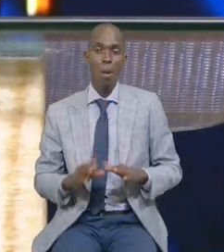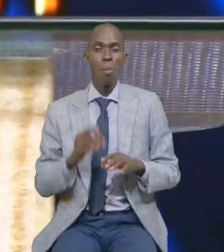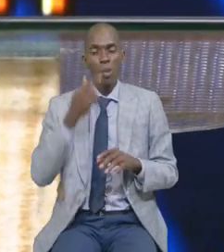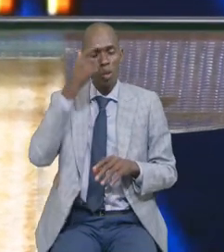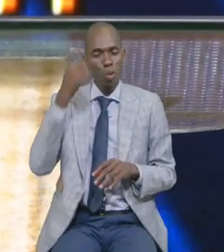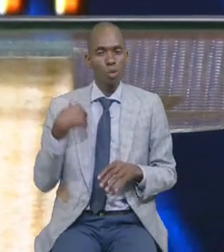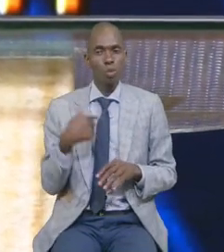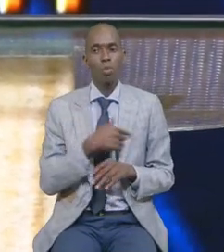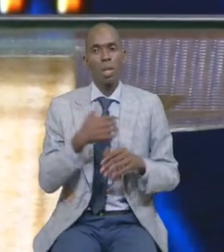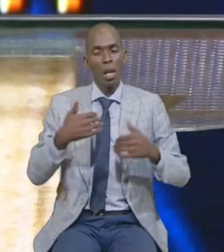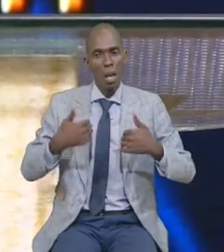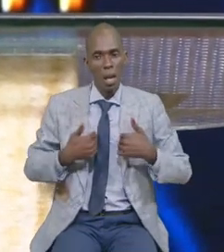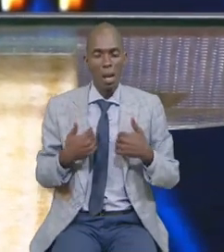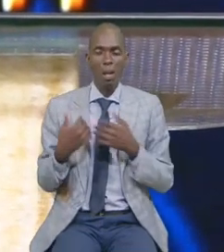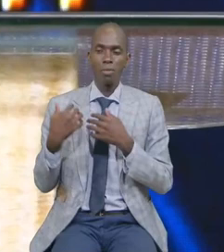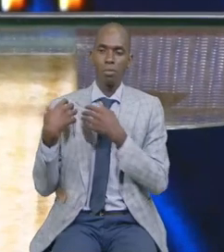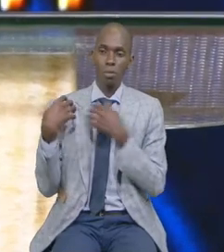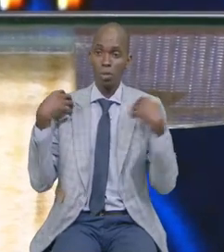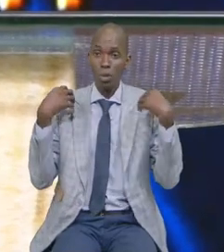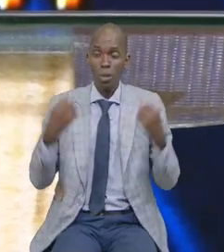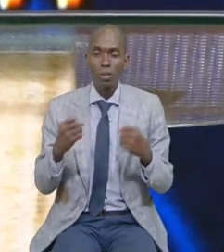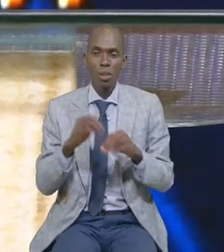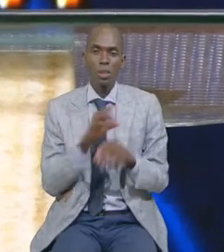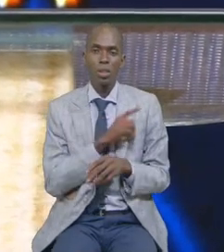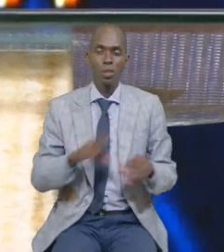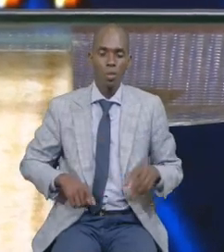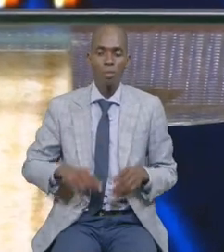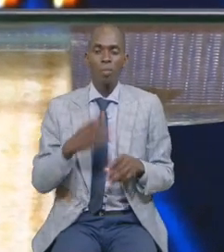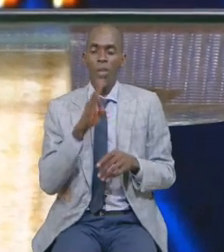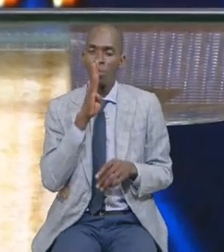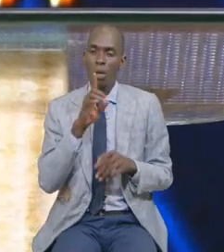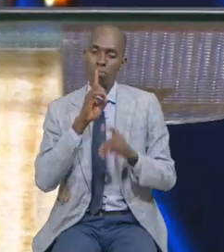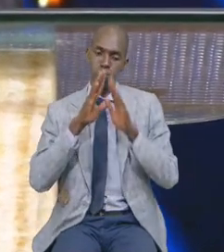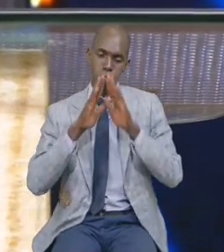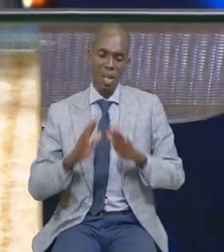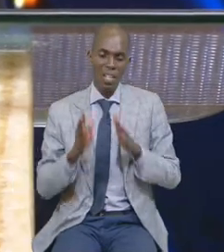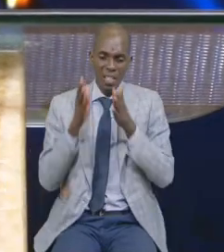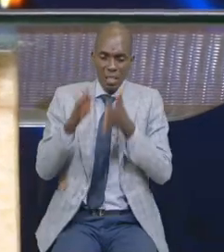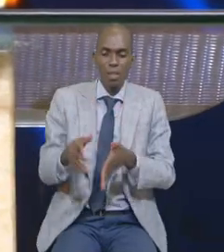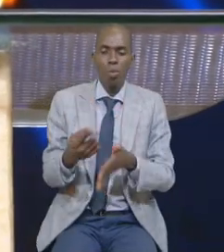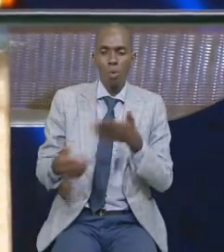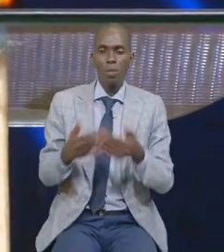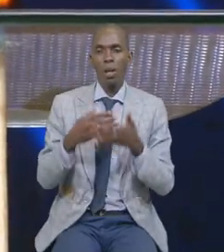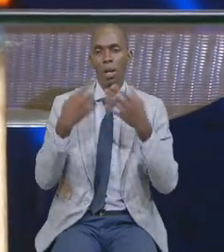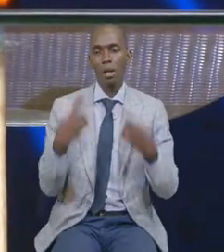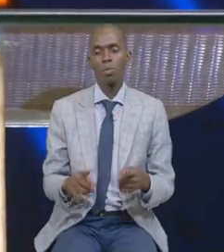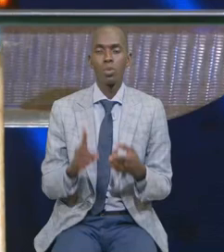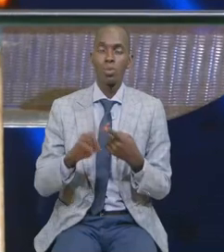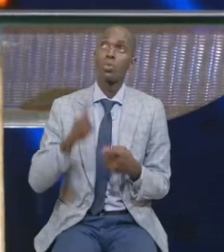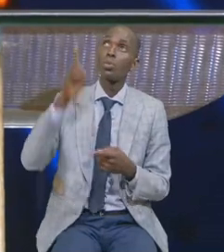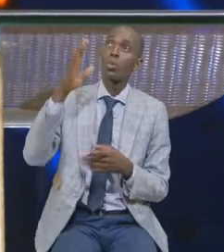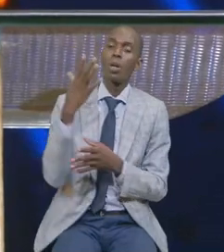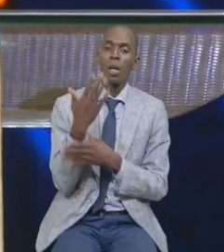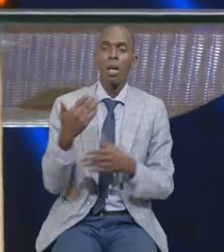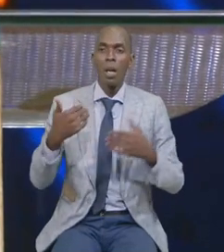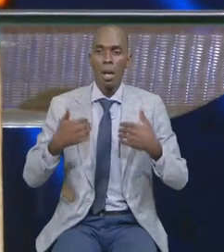faith in the Lord, you are calm and you leave the result in the hands of the Lord. You have calm courage of